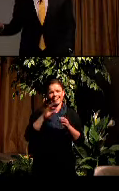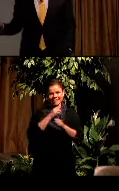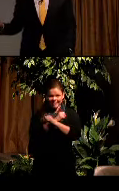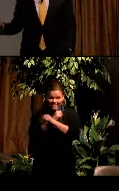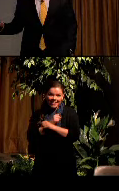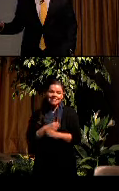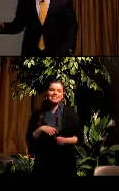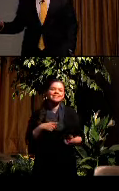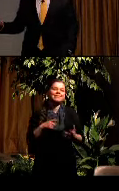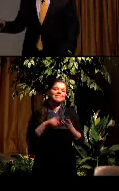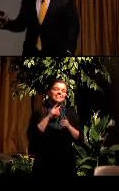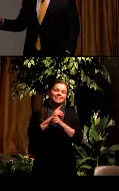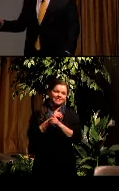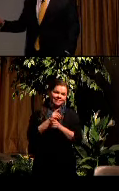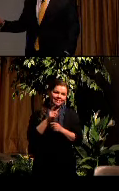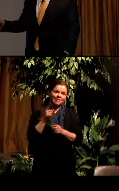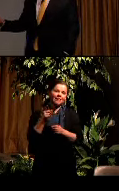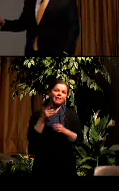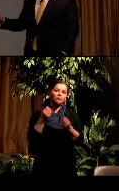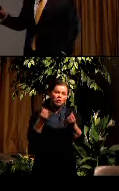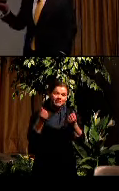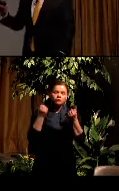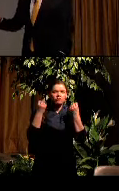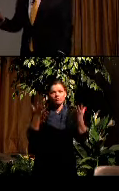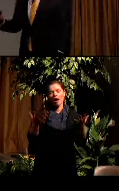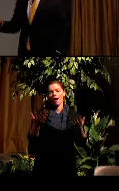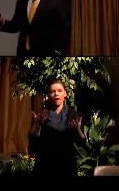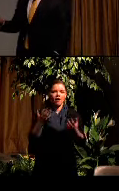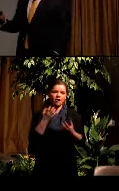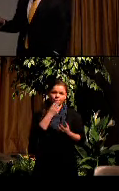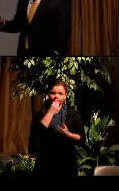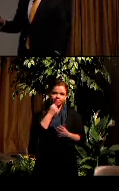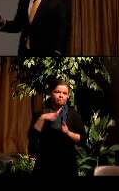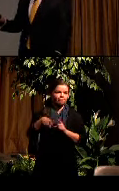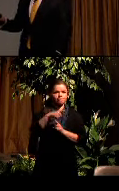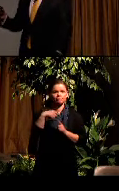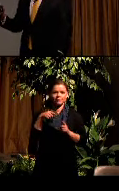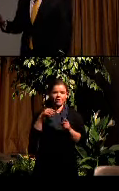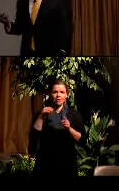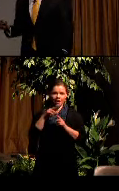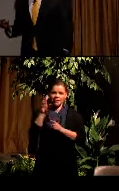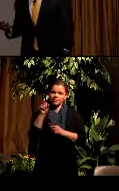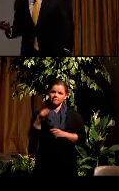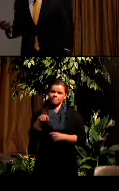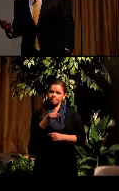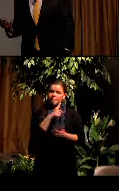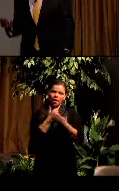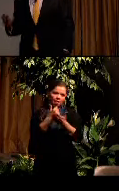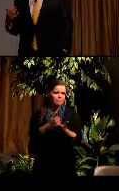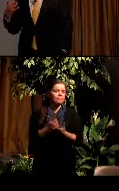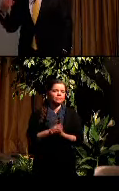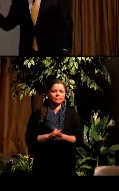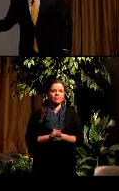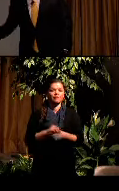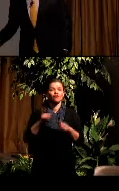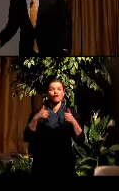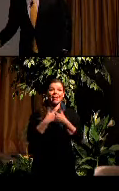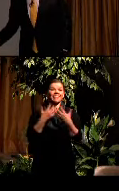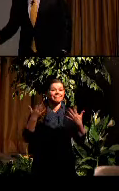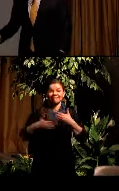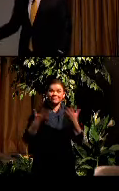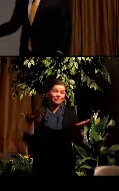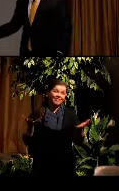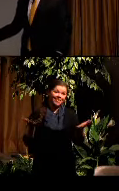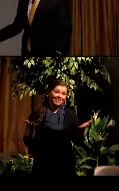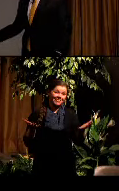the entire United States. This is really important. But the challenge now moving forward is taking this system and expanding it